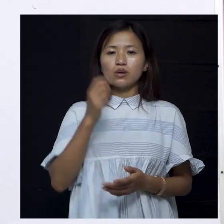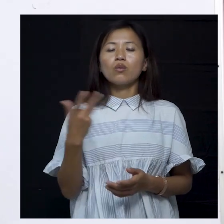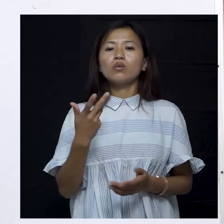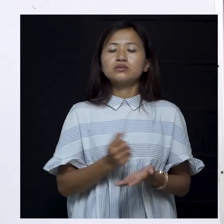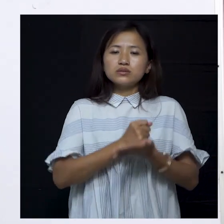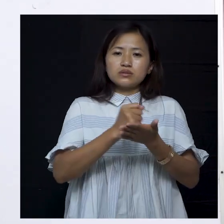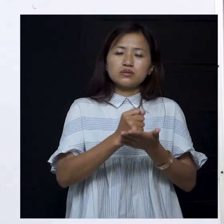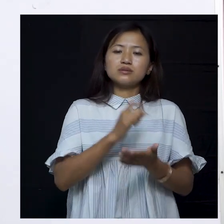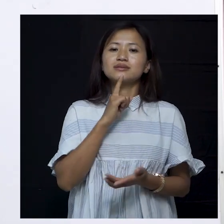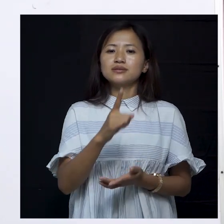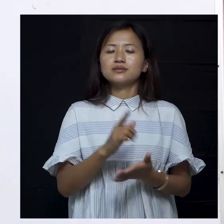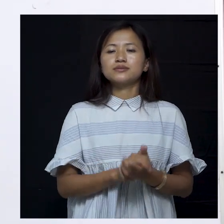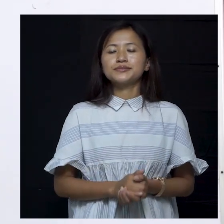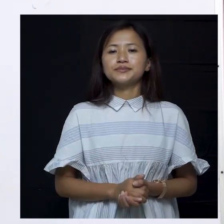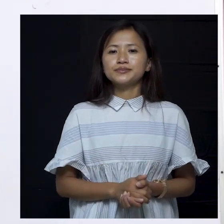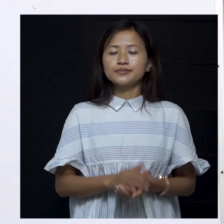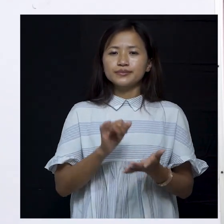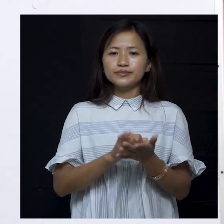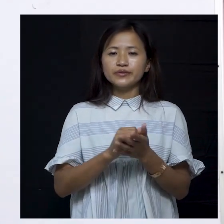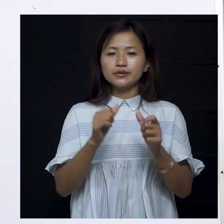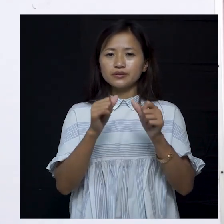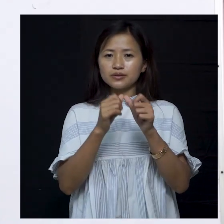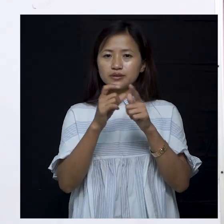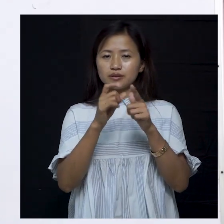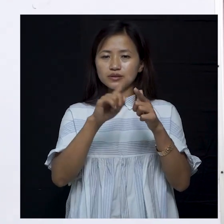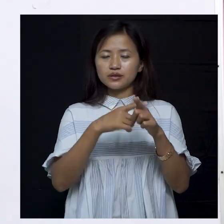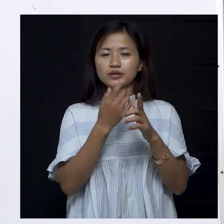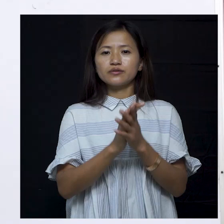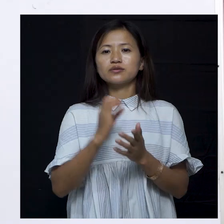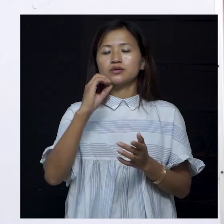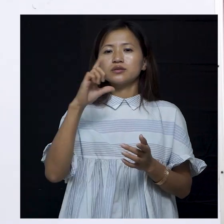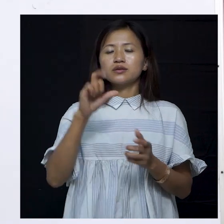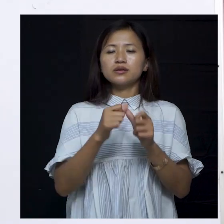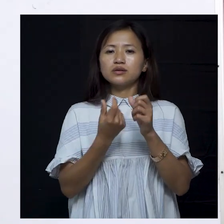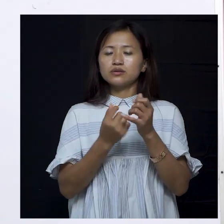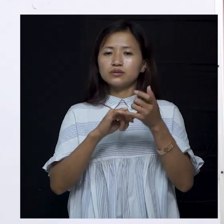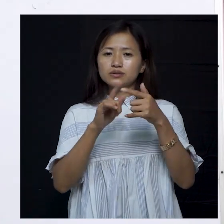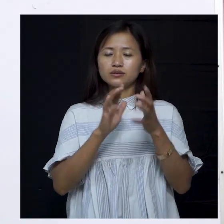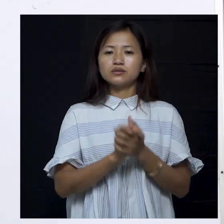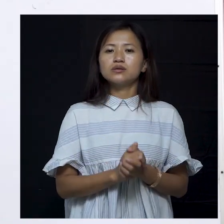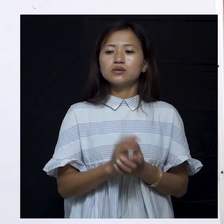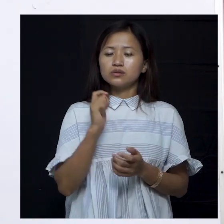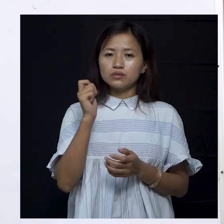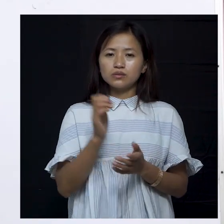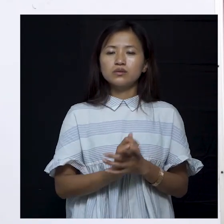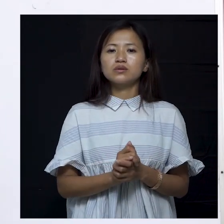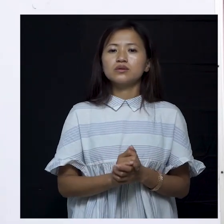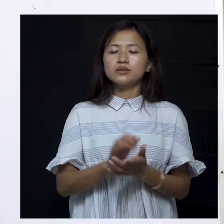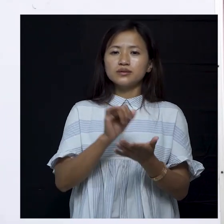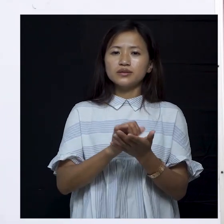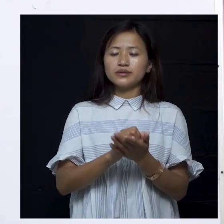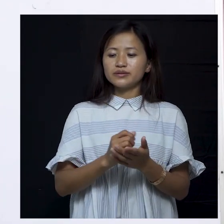are trying to say, okay? So that is adjective clause. I'm repeating, adjective clause will do the work as that of